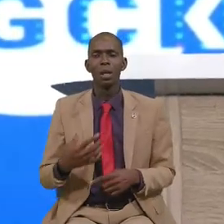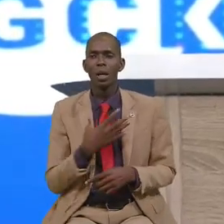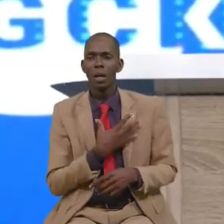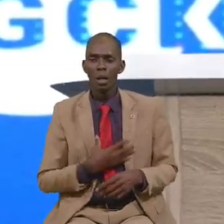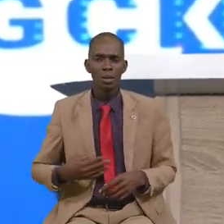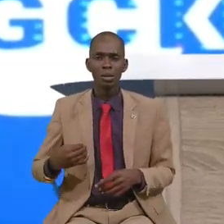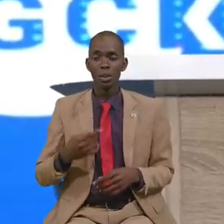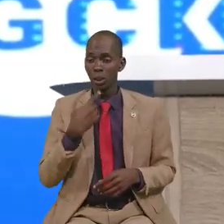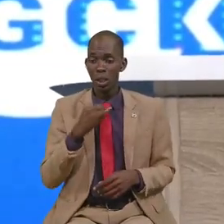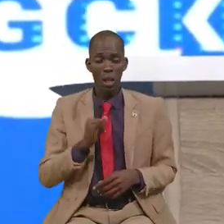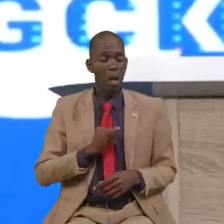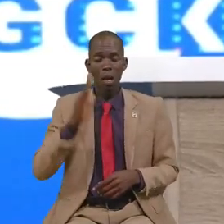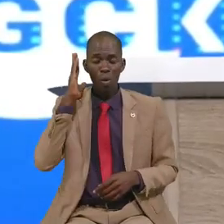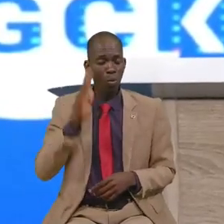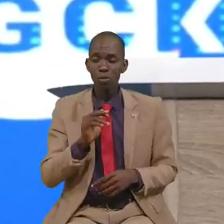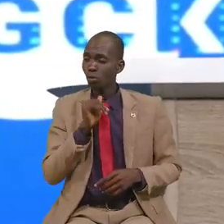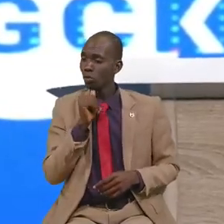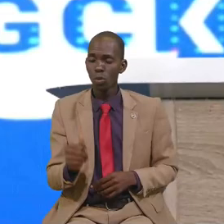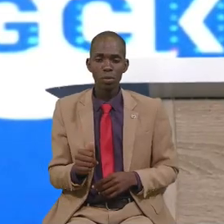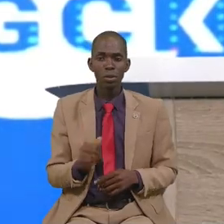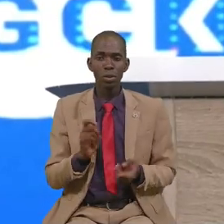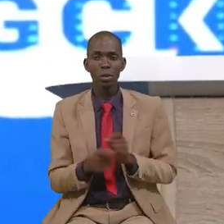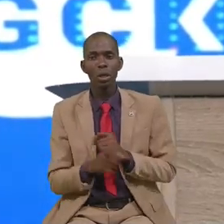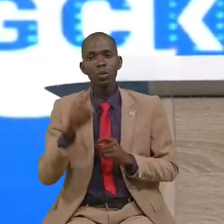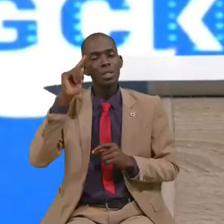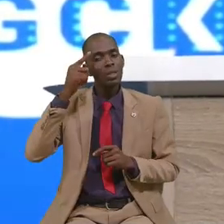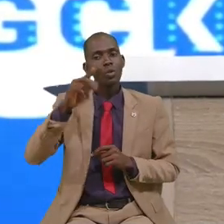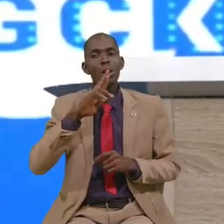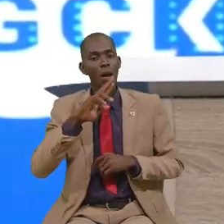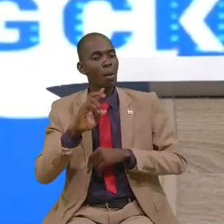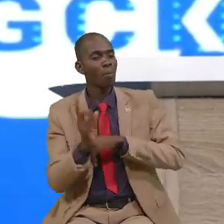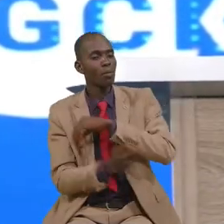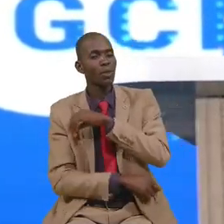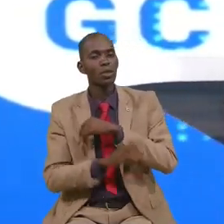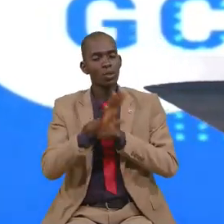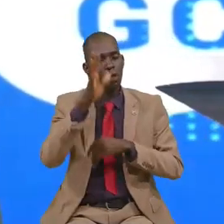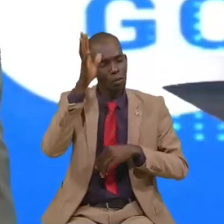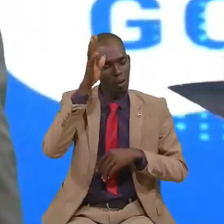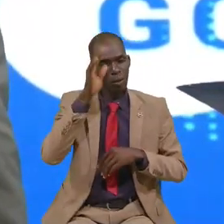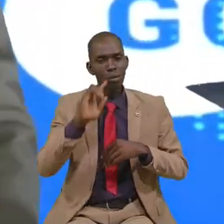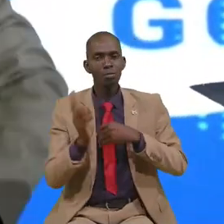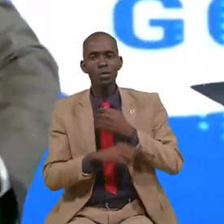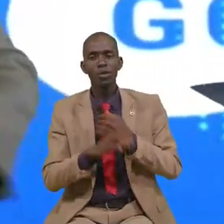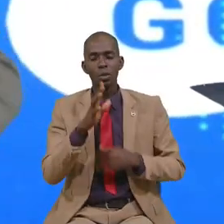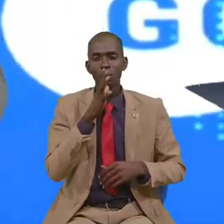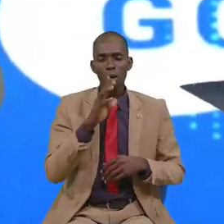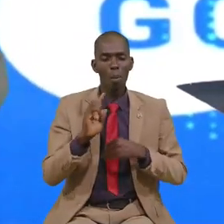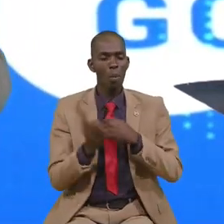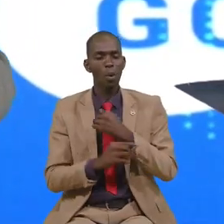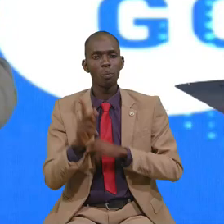I will not go, and you think you're punishing dad, you're punishing mom, you're punishing the people